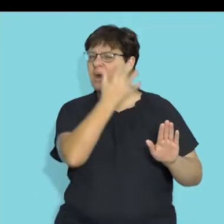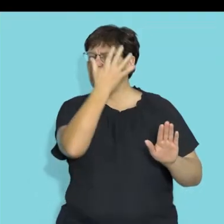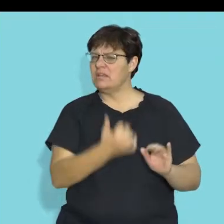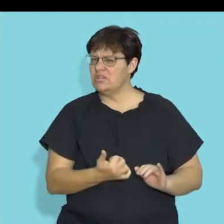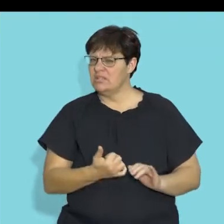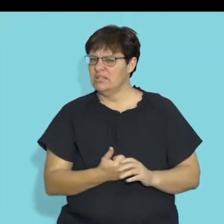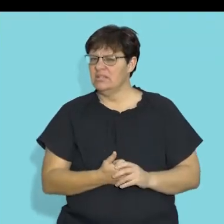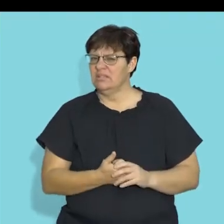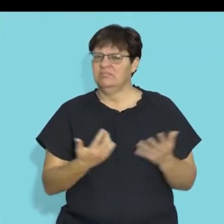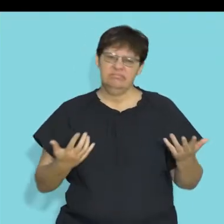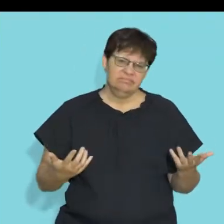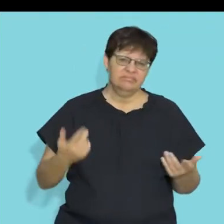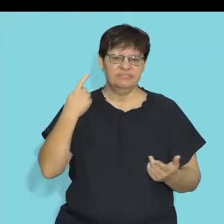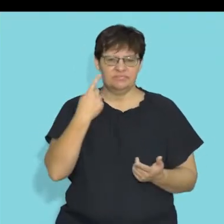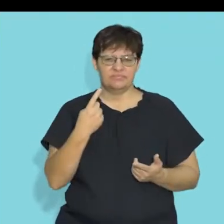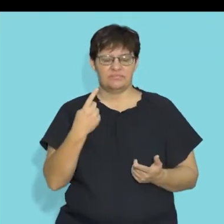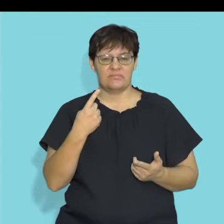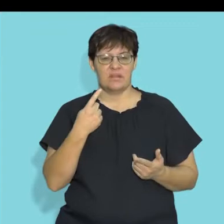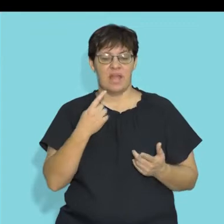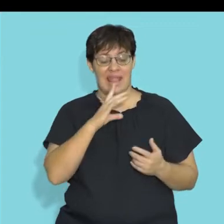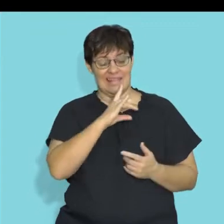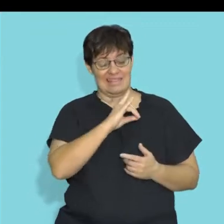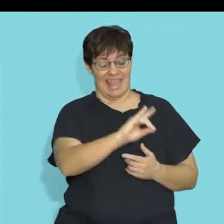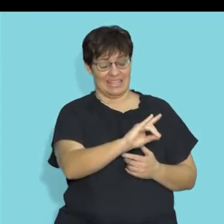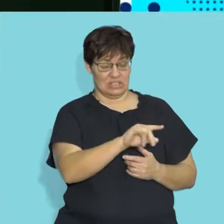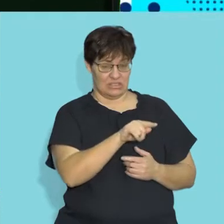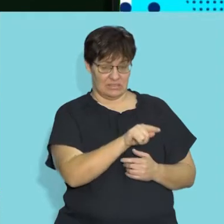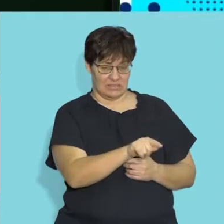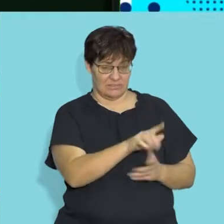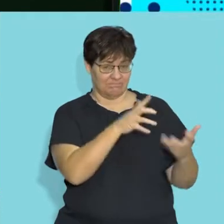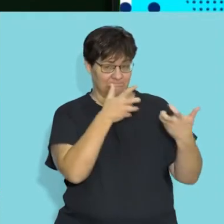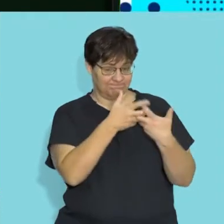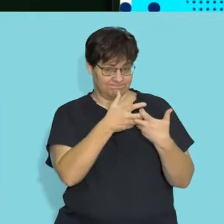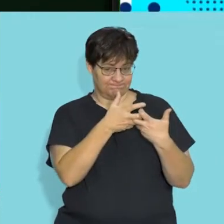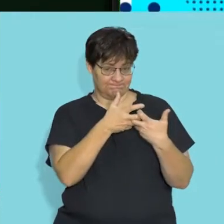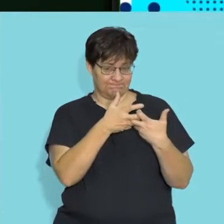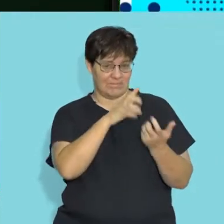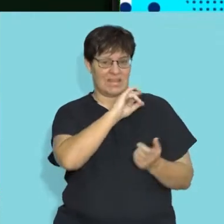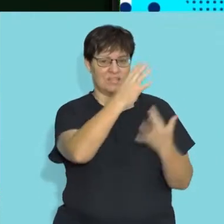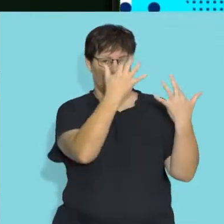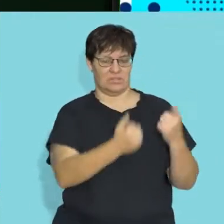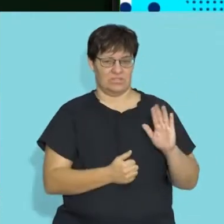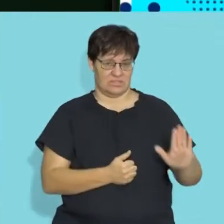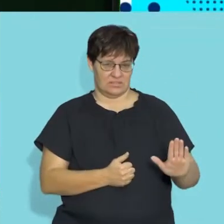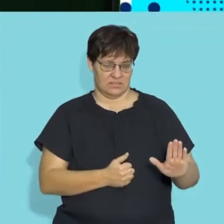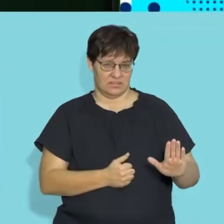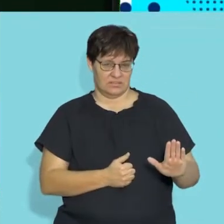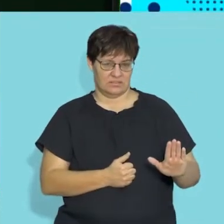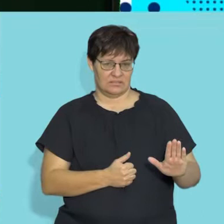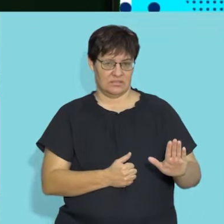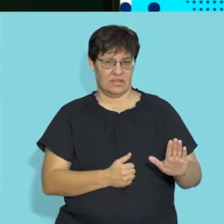budgets, remember all items of a cash nature would feature in my cash budget, and